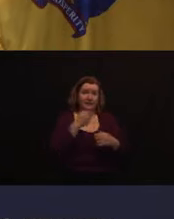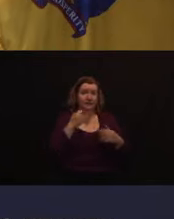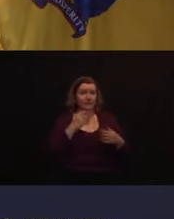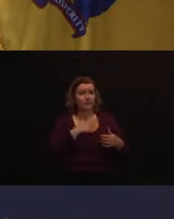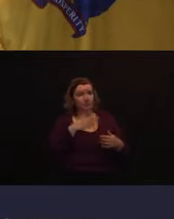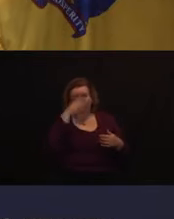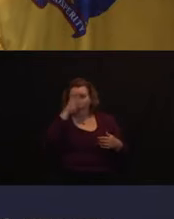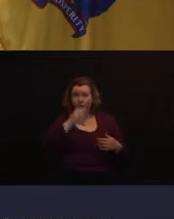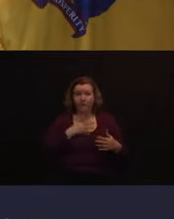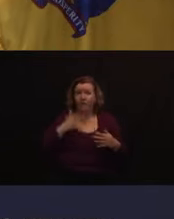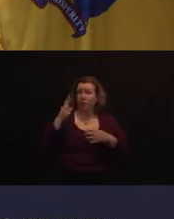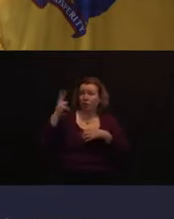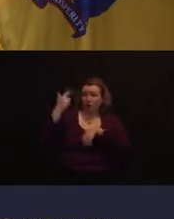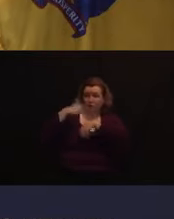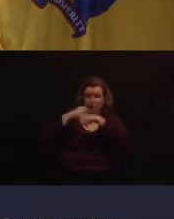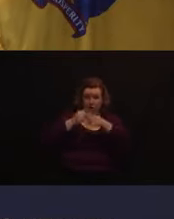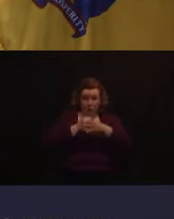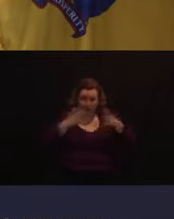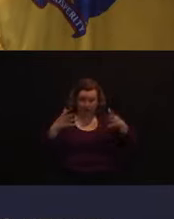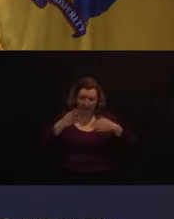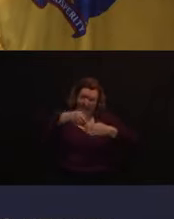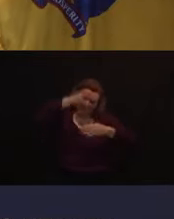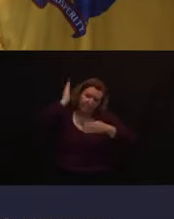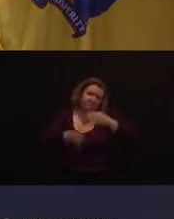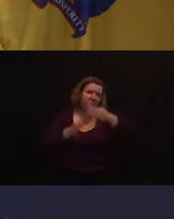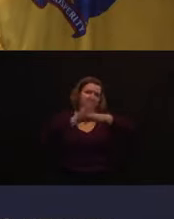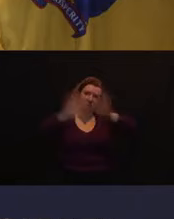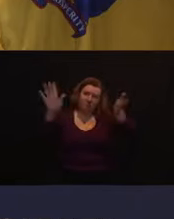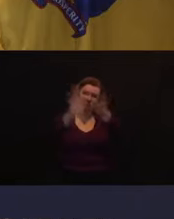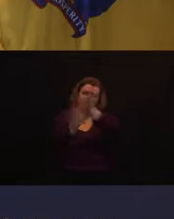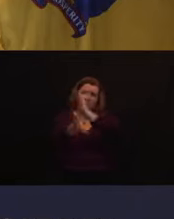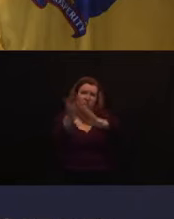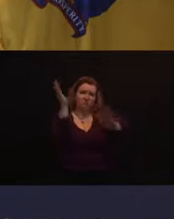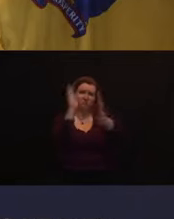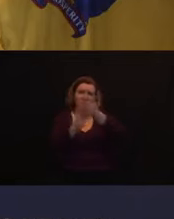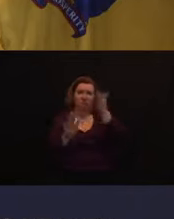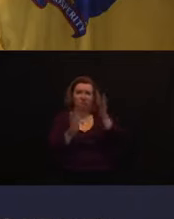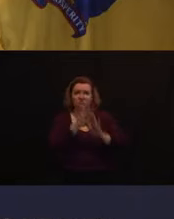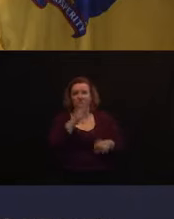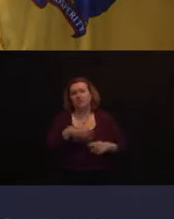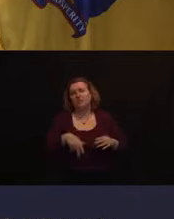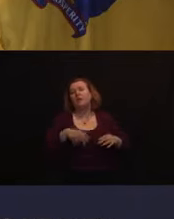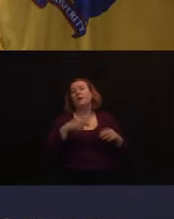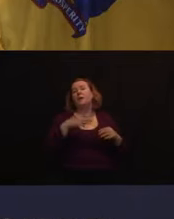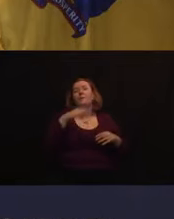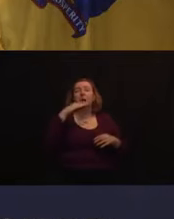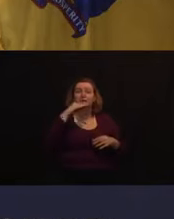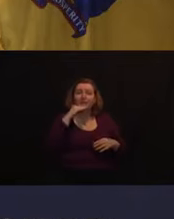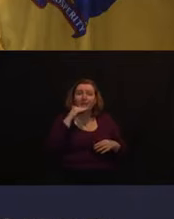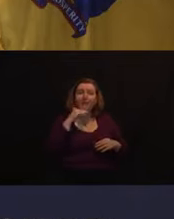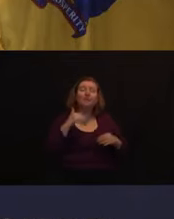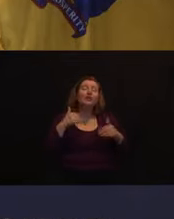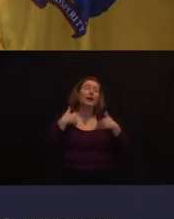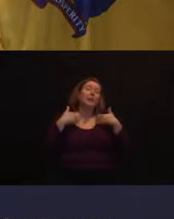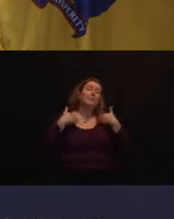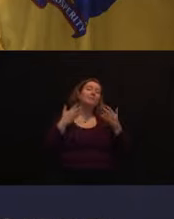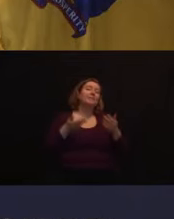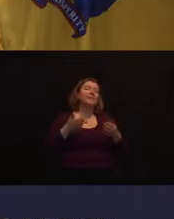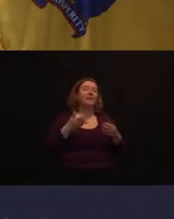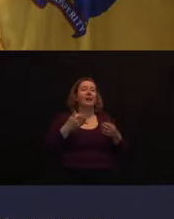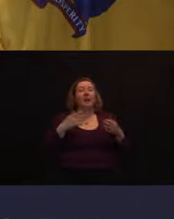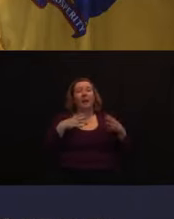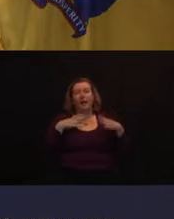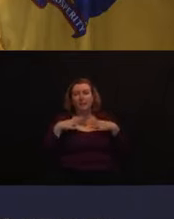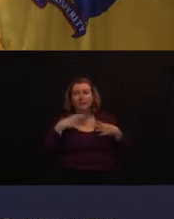charm, and it's the last time. If you're celebrating Passover, bless you. Do it responsibly. Holi is behind us. Easter is upon